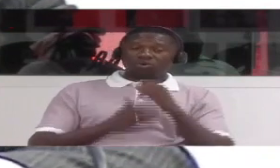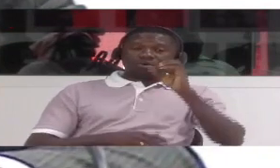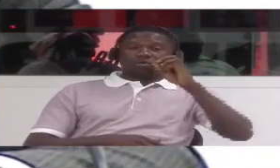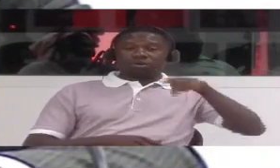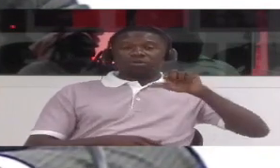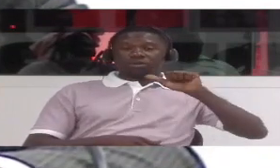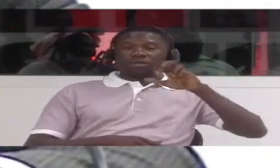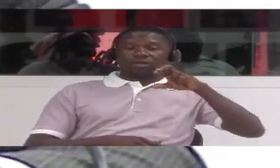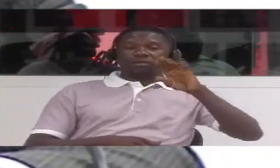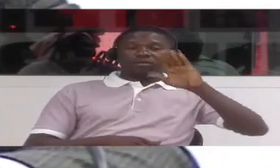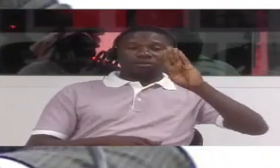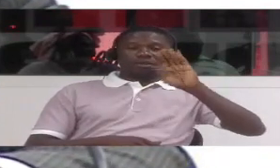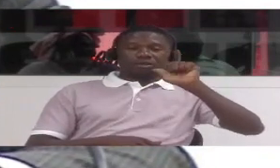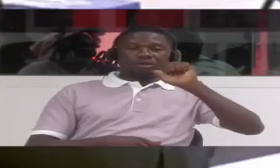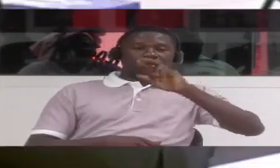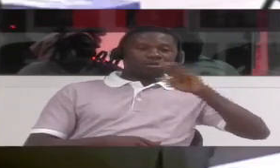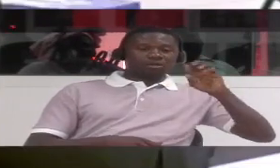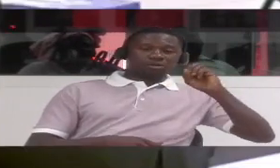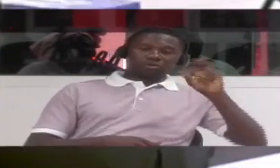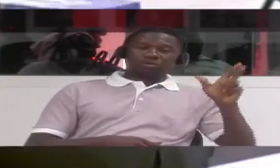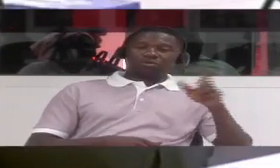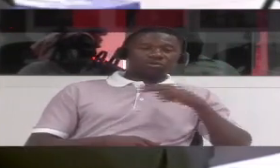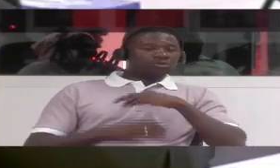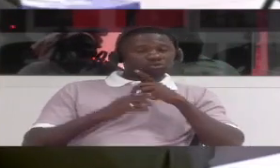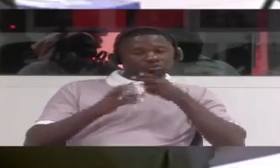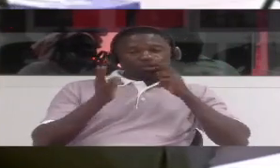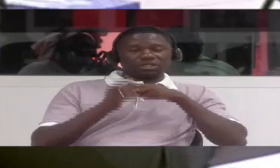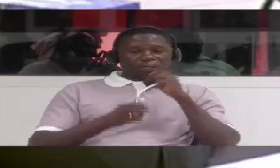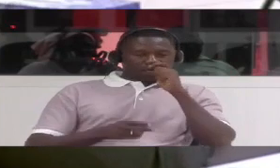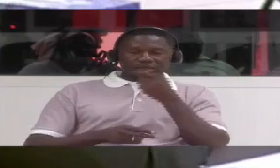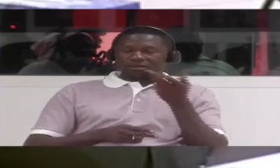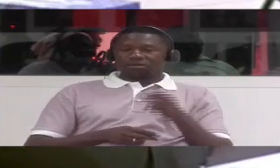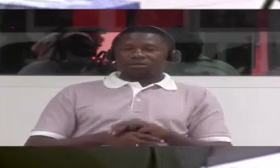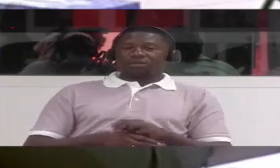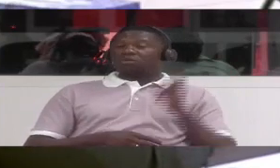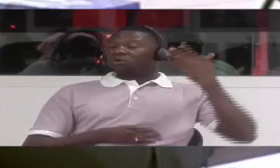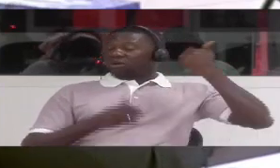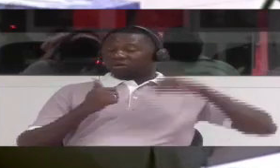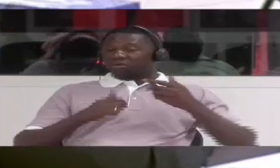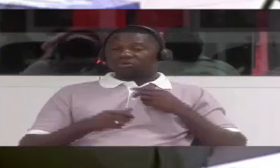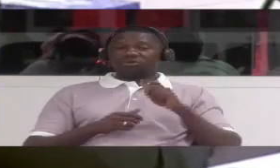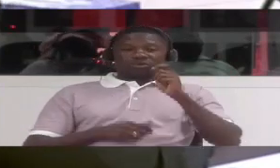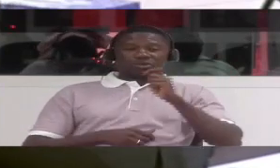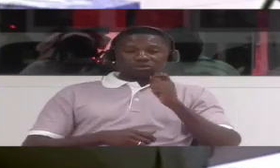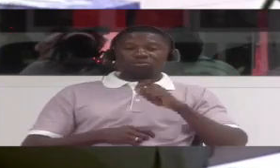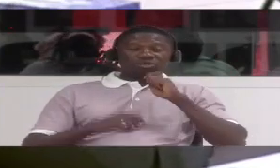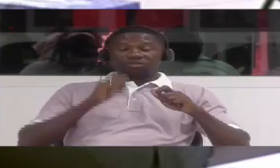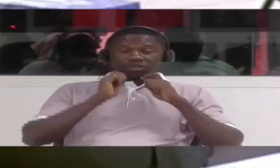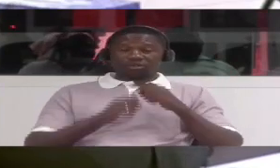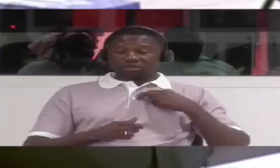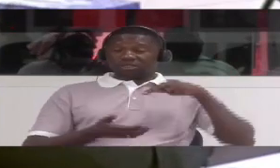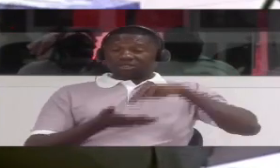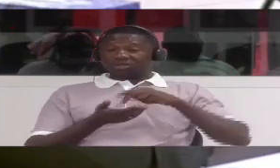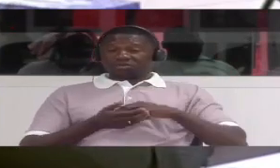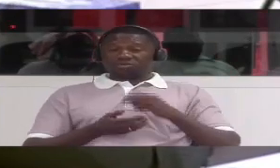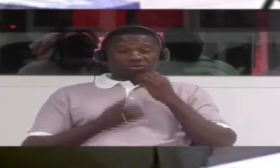their country to go to exile. That's what had happened to the journalist profession. And I still stand to be correct, but I think